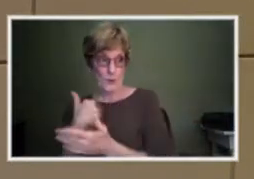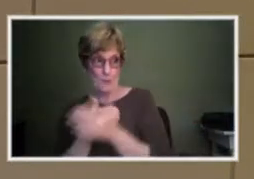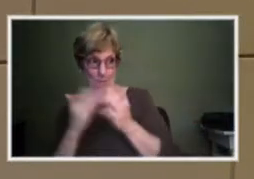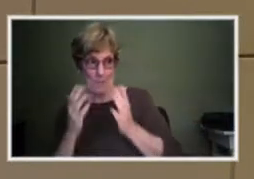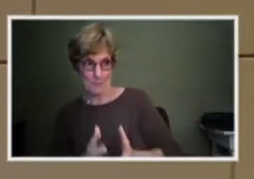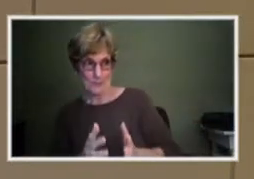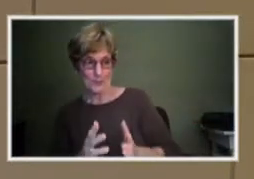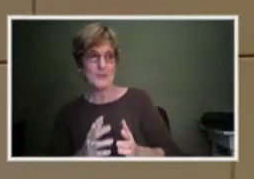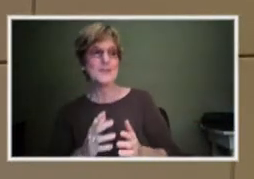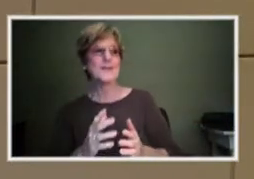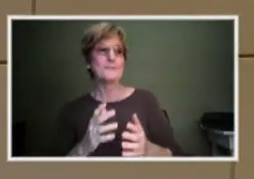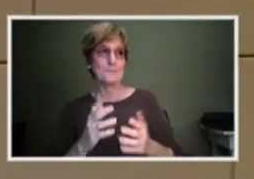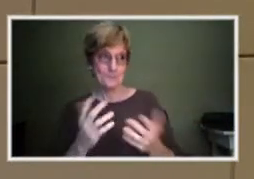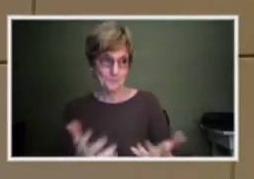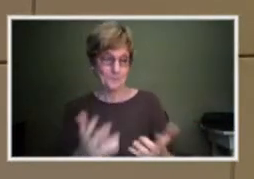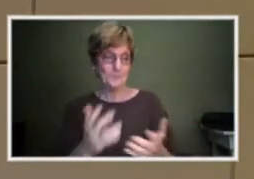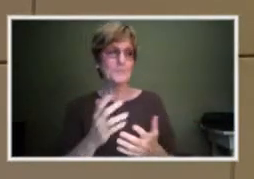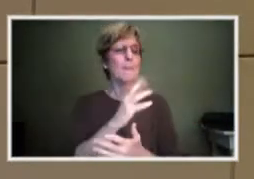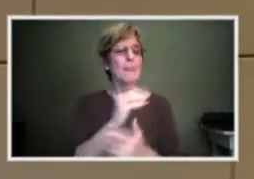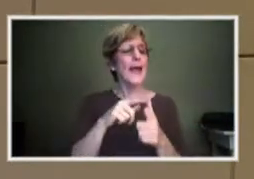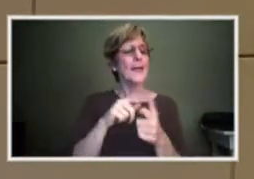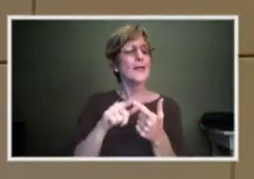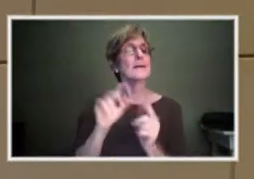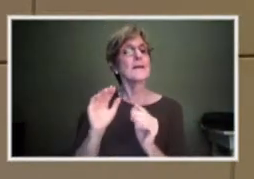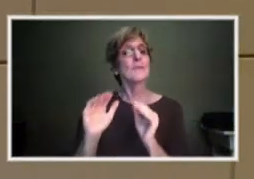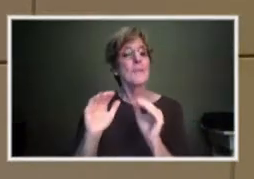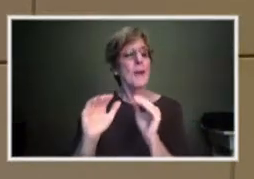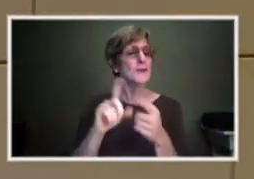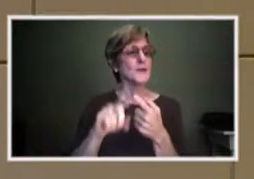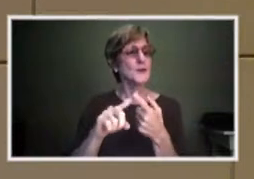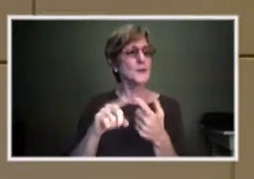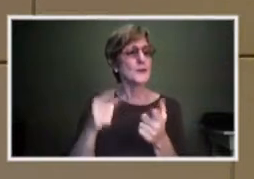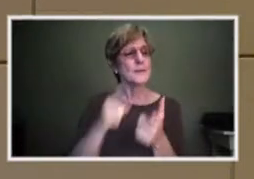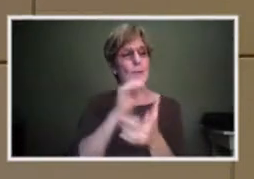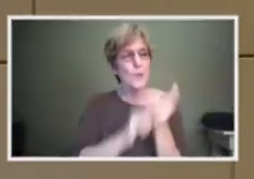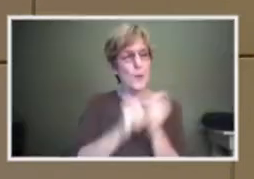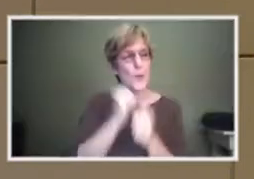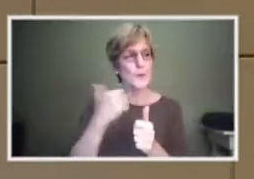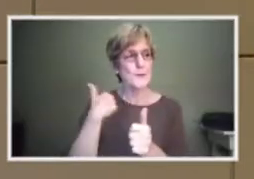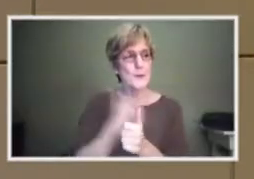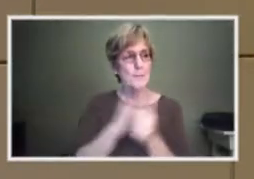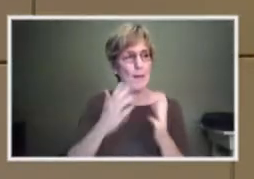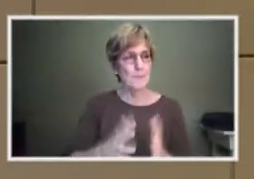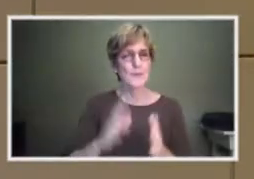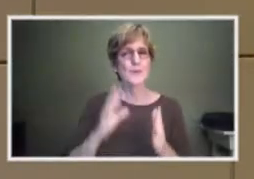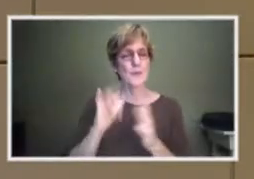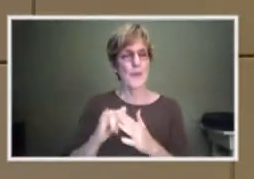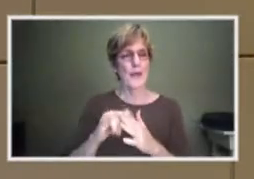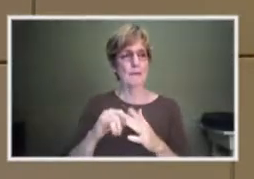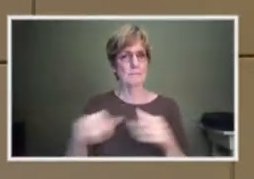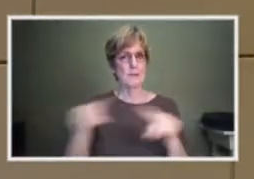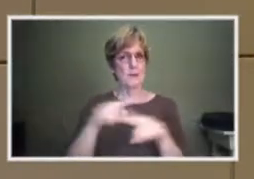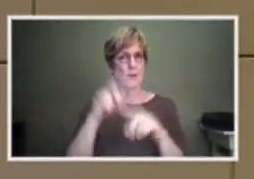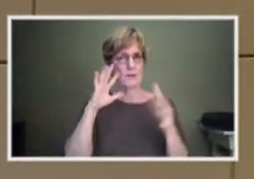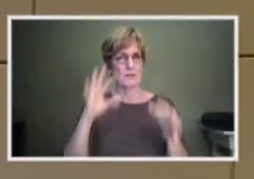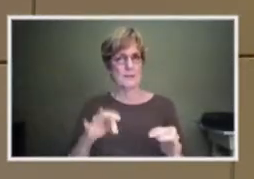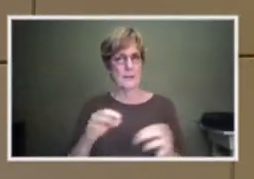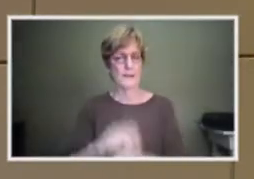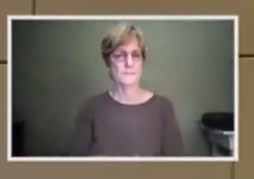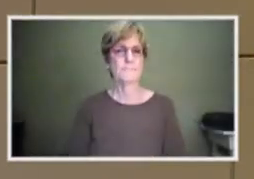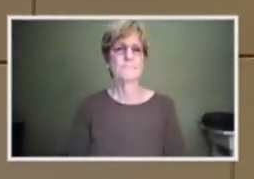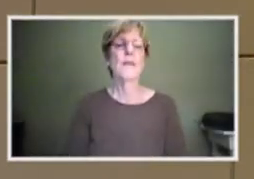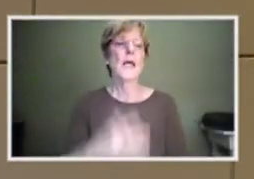of the previous council members, Sean is available. That is at the will of this council. All right. Thank you. Report. Thank you, Mr.